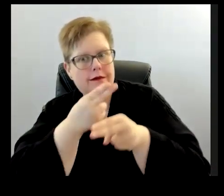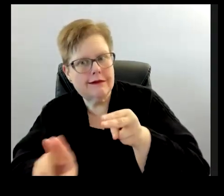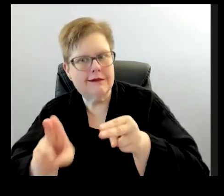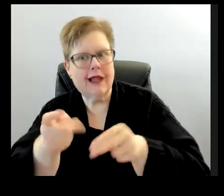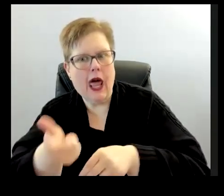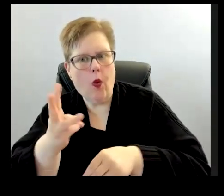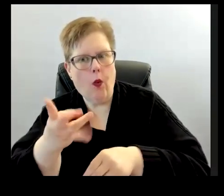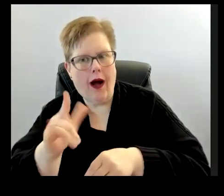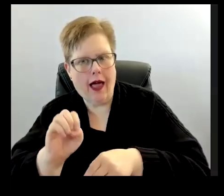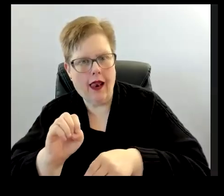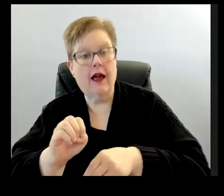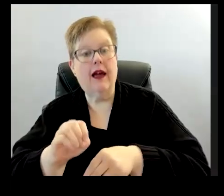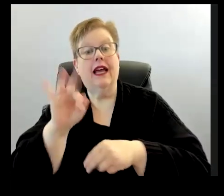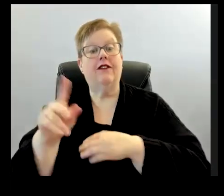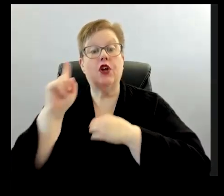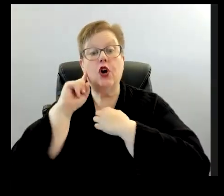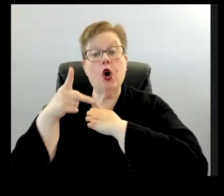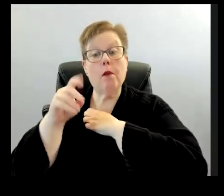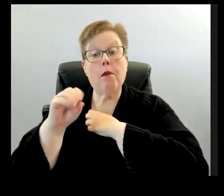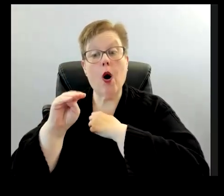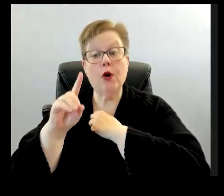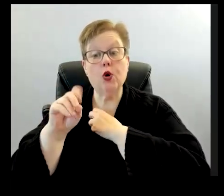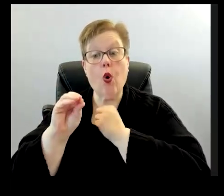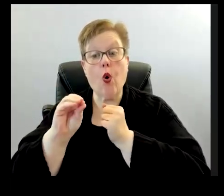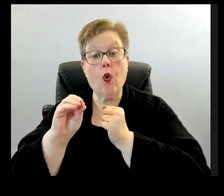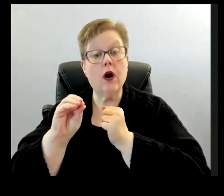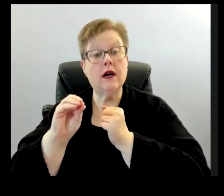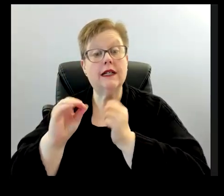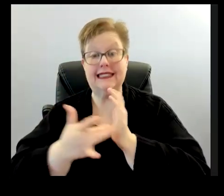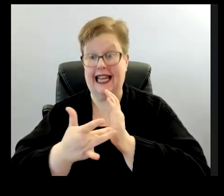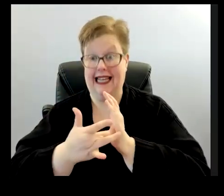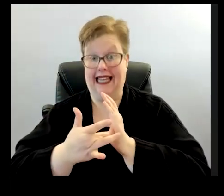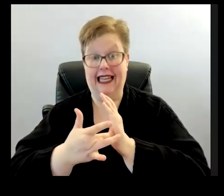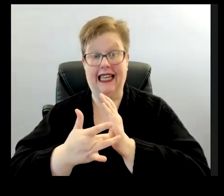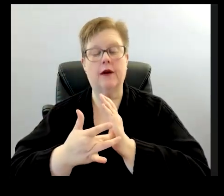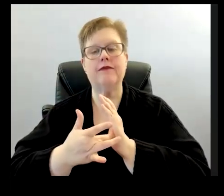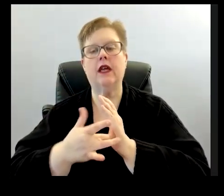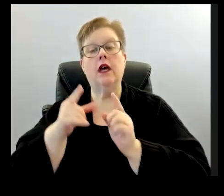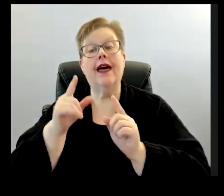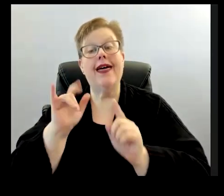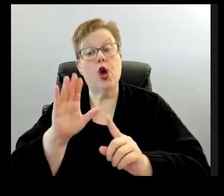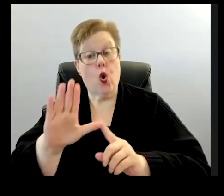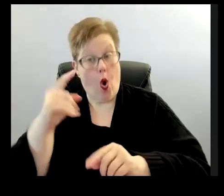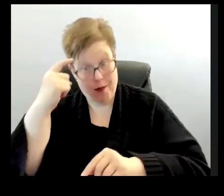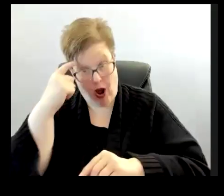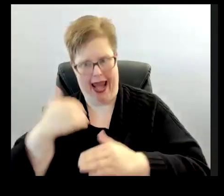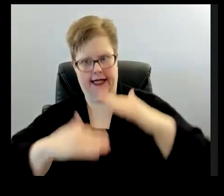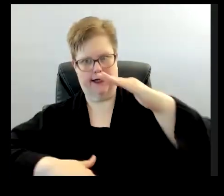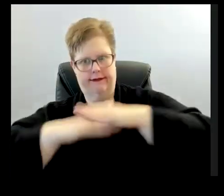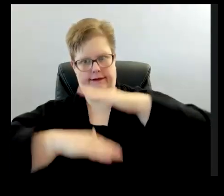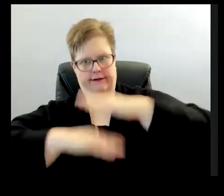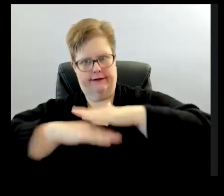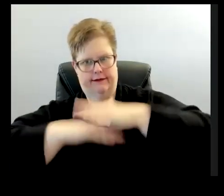other end, if you've heard of the Pomodoro technique, um, you know that your brain has a limit to how long